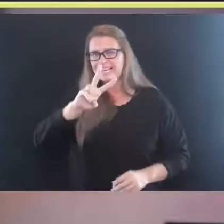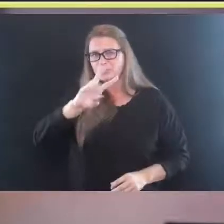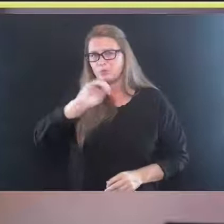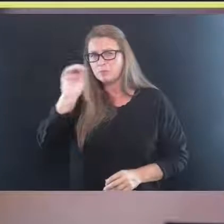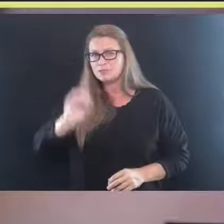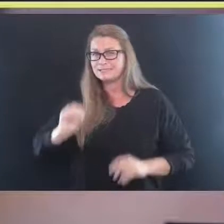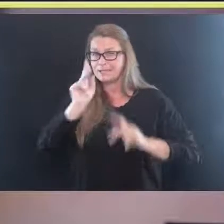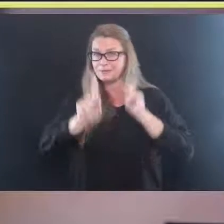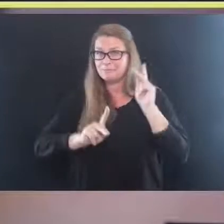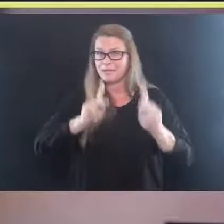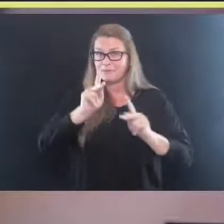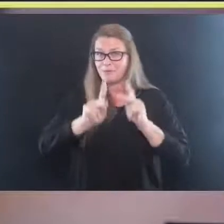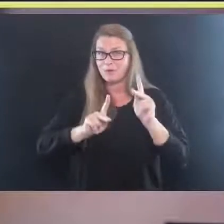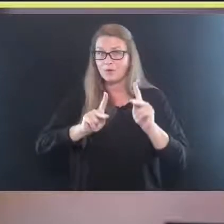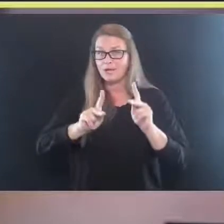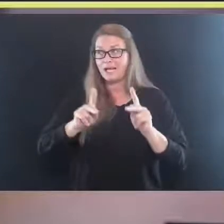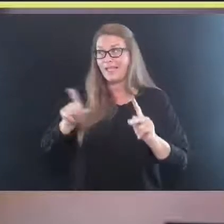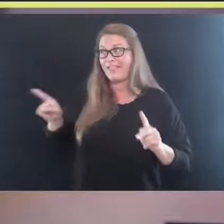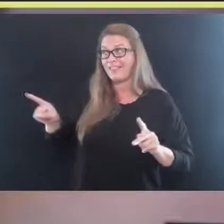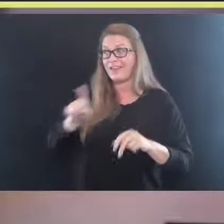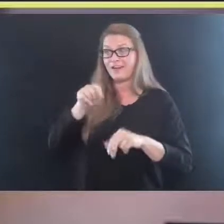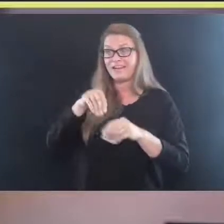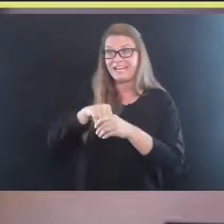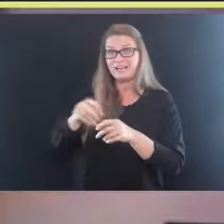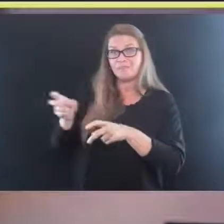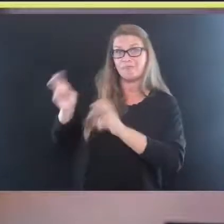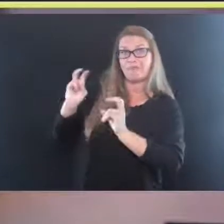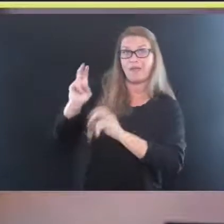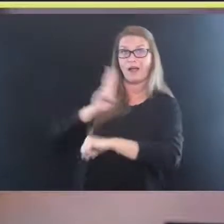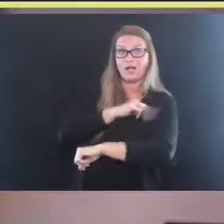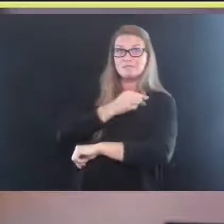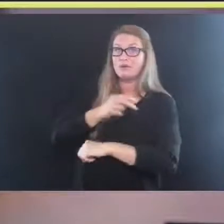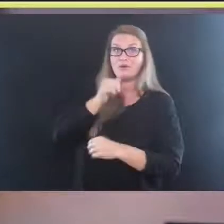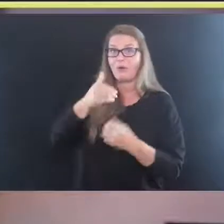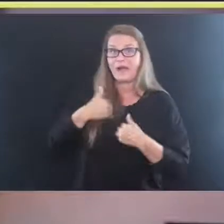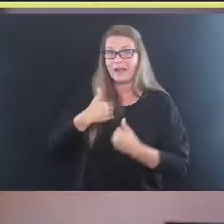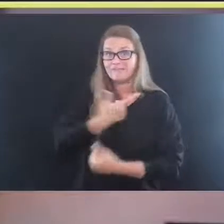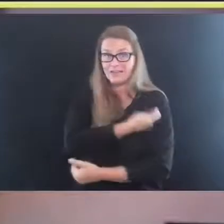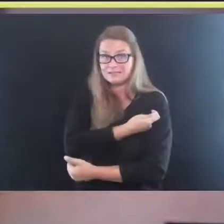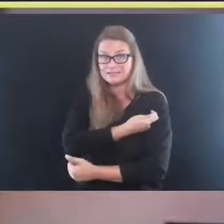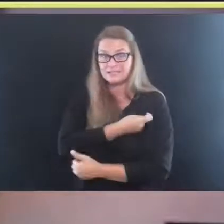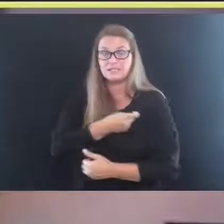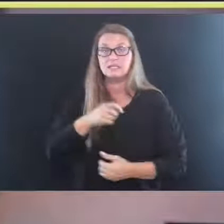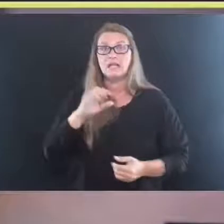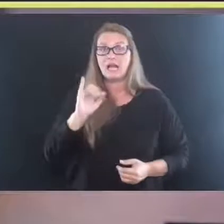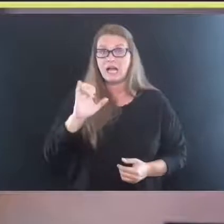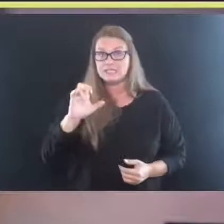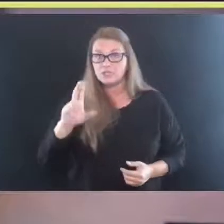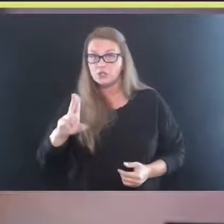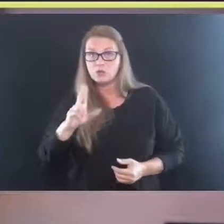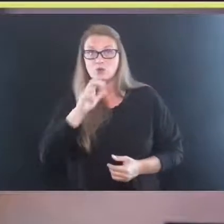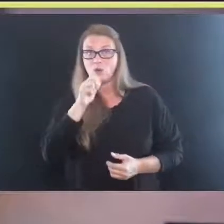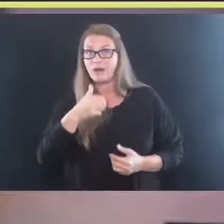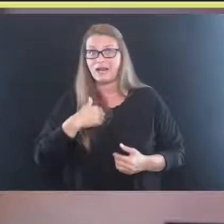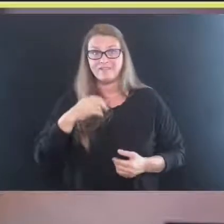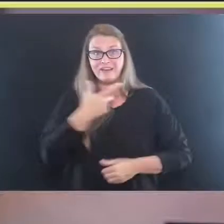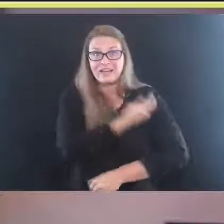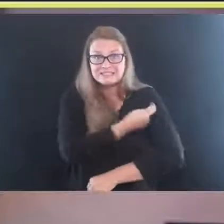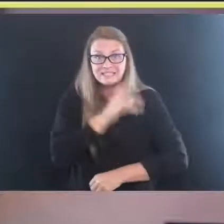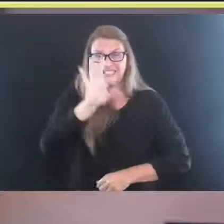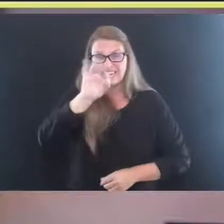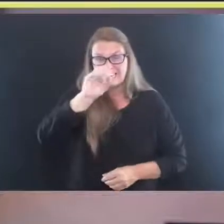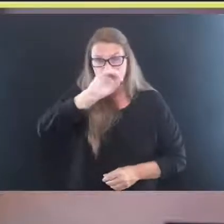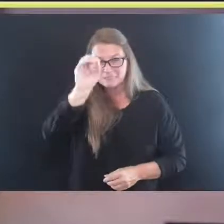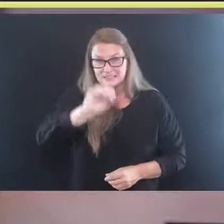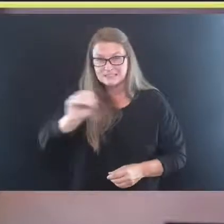our hospitals are unvaccinated, 90% of people in our ICUs are unvaccinated, and 91% of